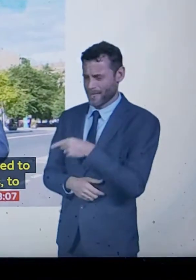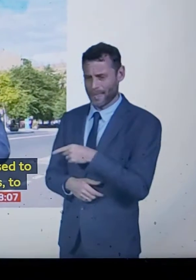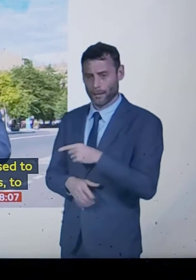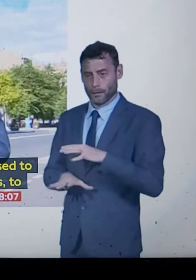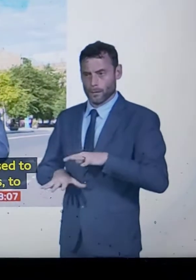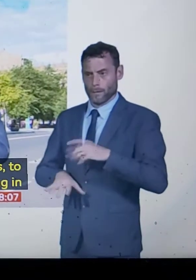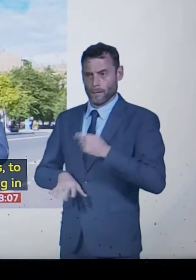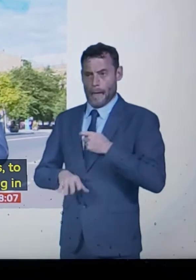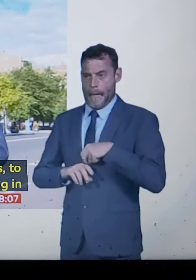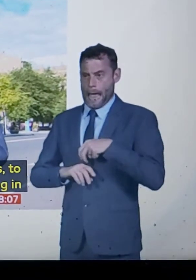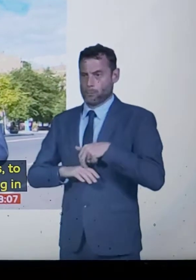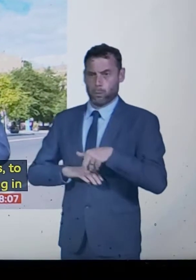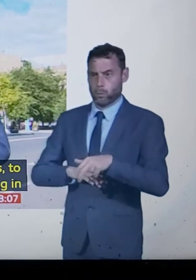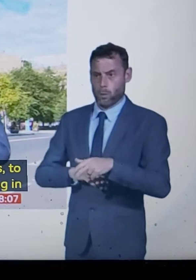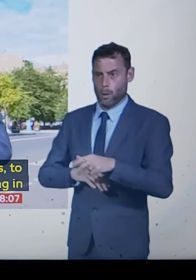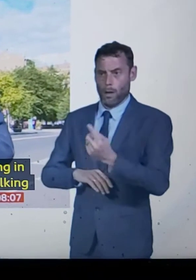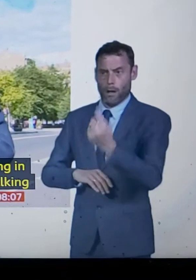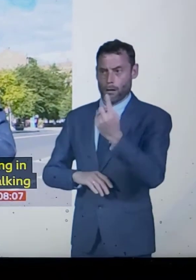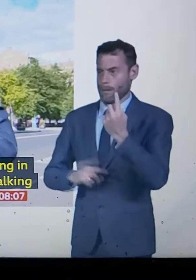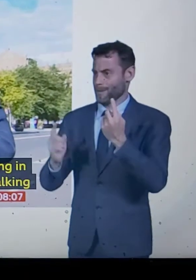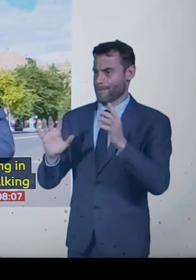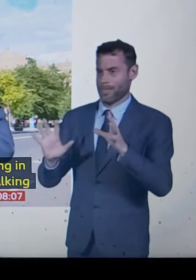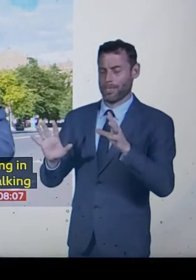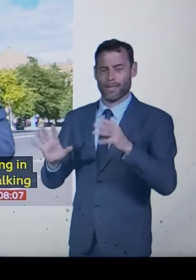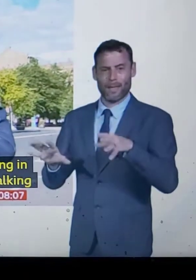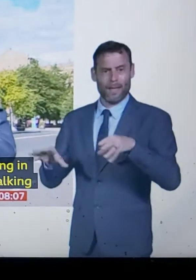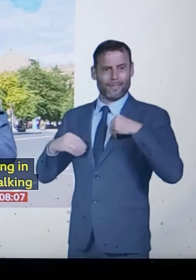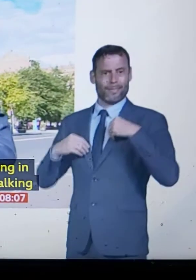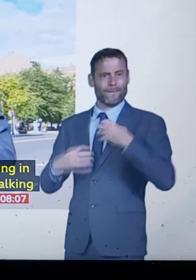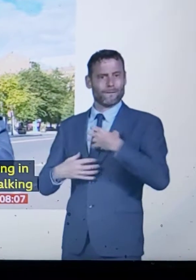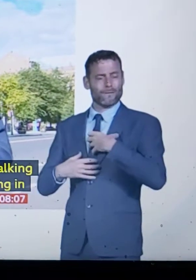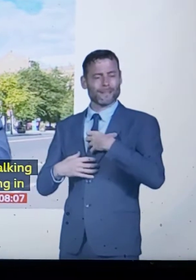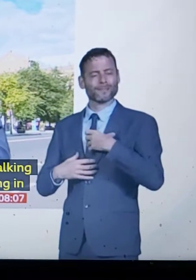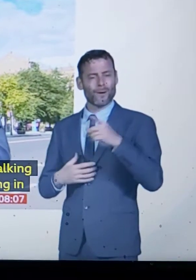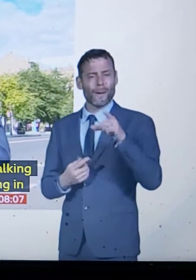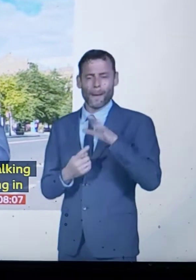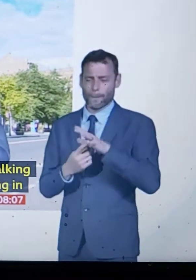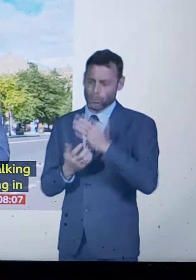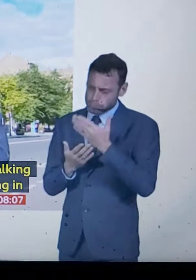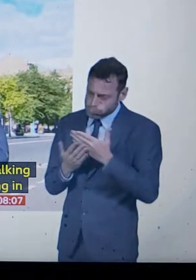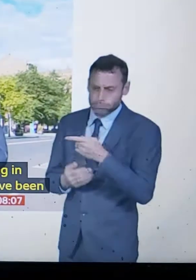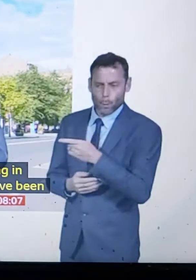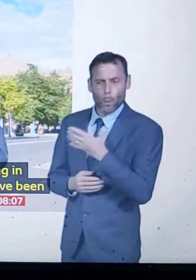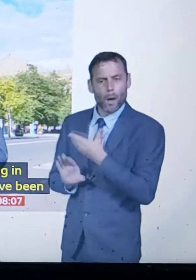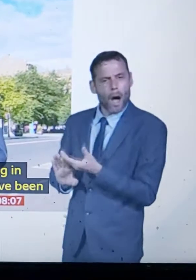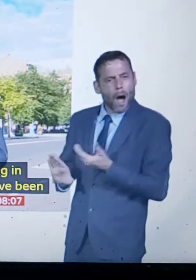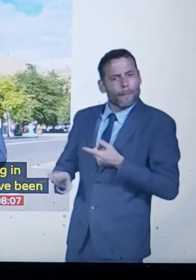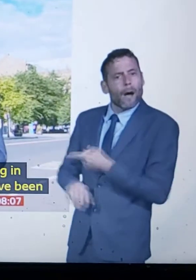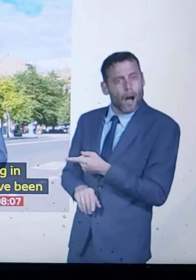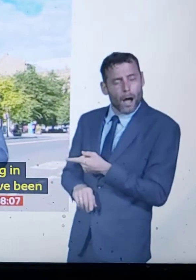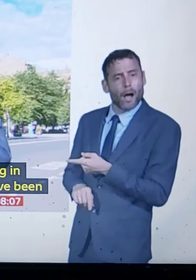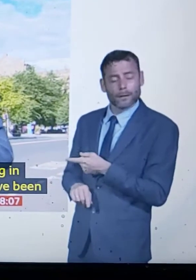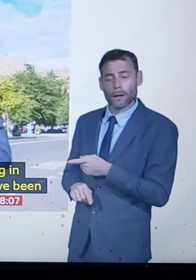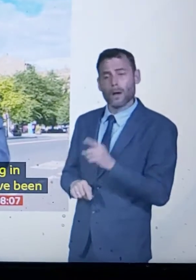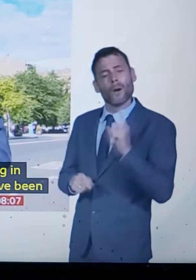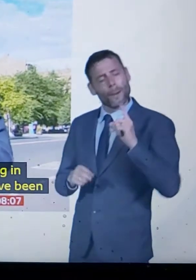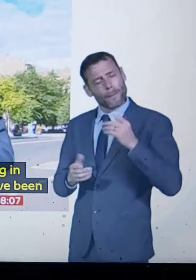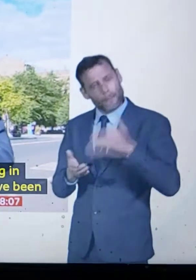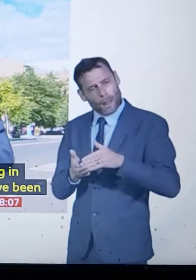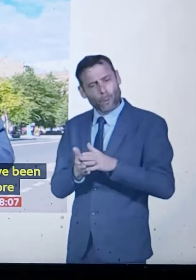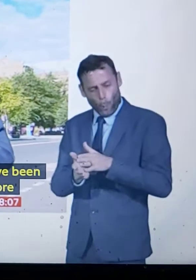be people who have been shielding. So it's all the more important to keep your social distancing rules and also to wash your hands, follow